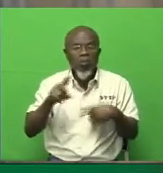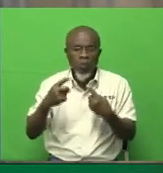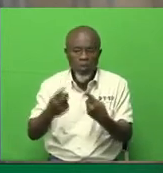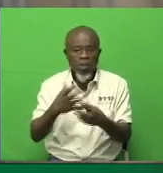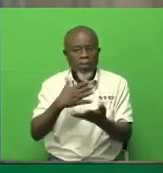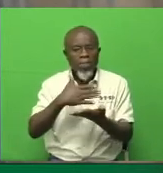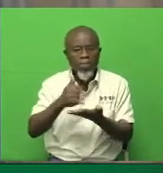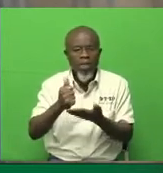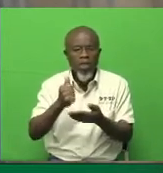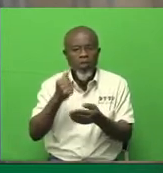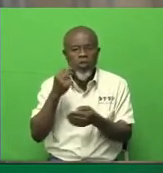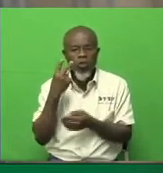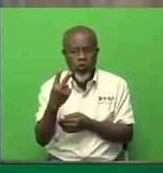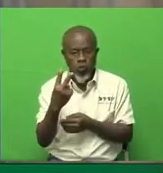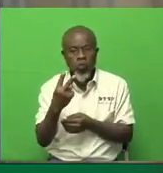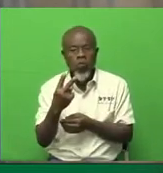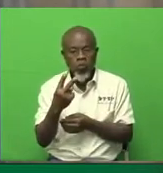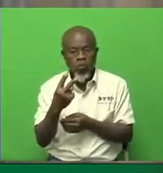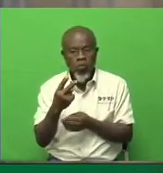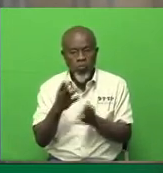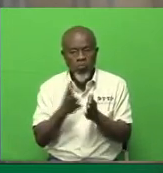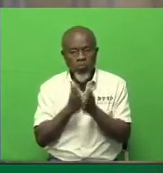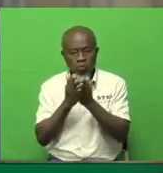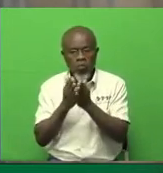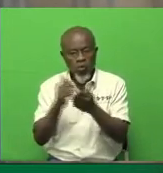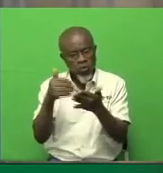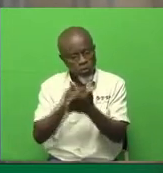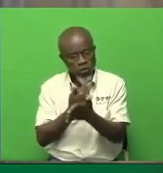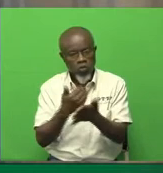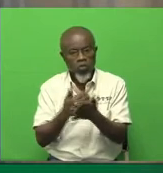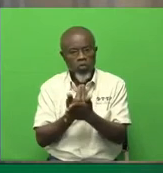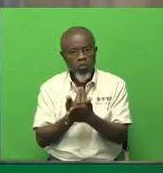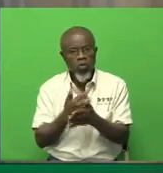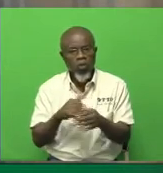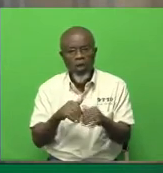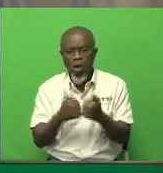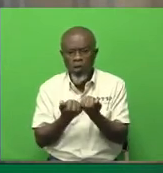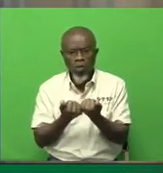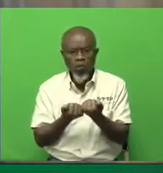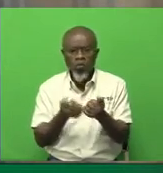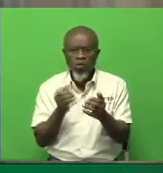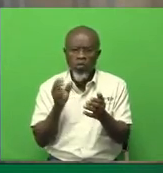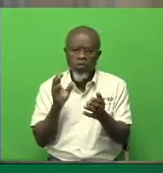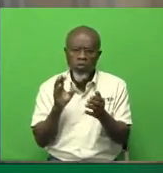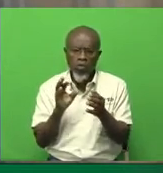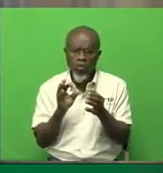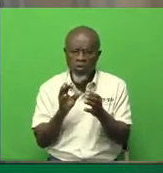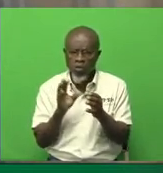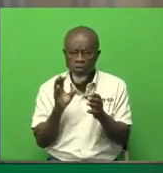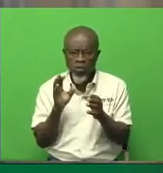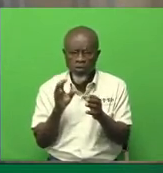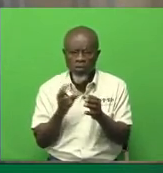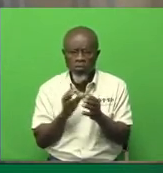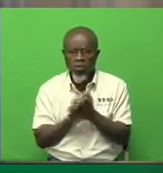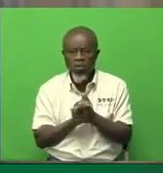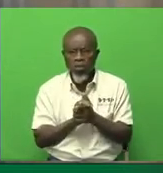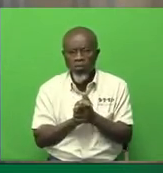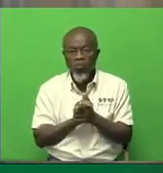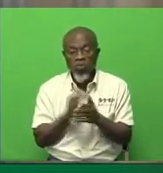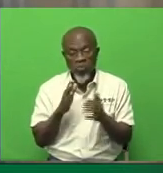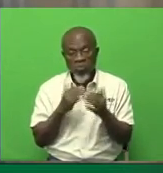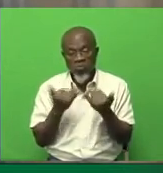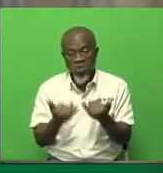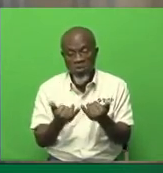cape class vessels so what are they going to spend money on how are they going to fight crime they go and fix up a place to park up these Cape